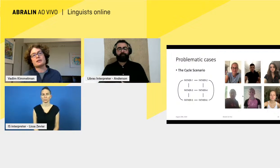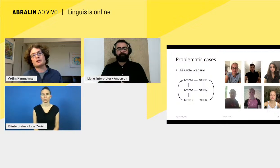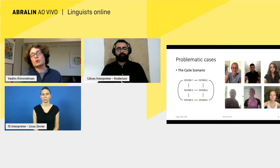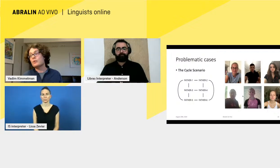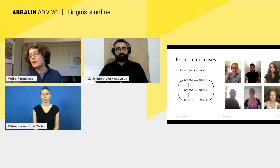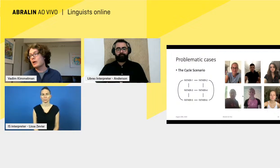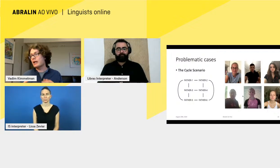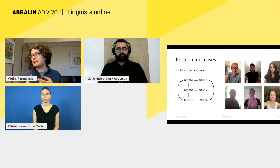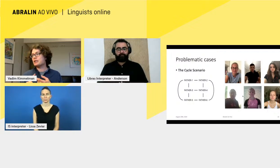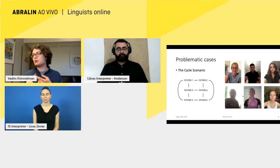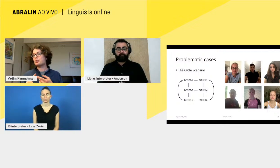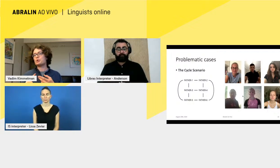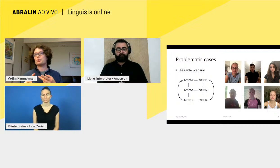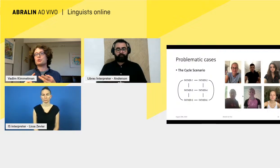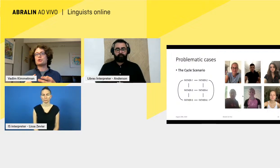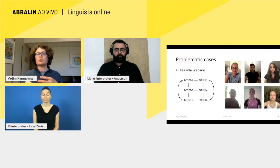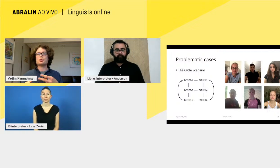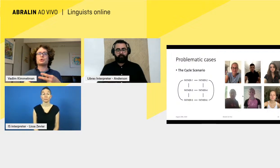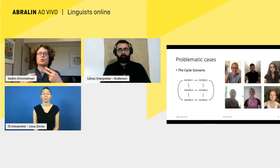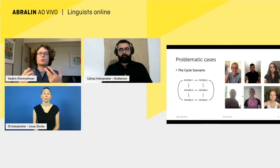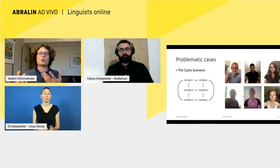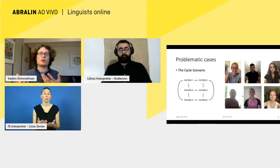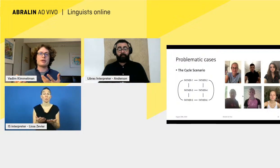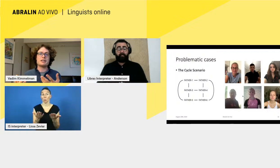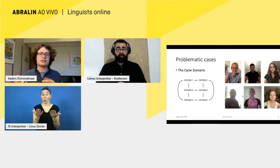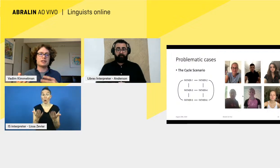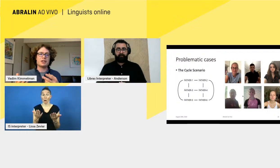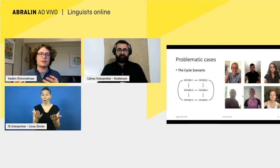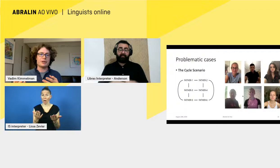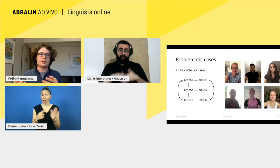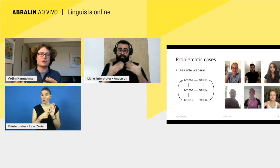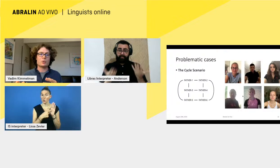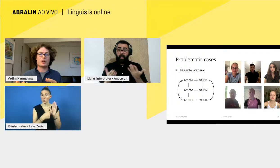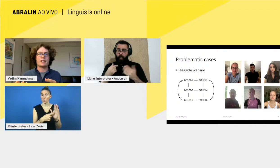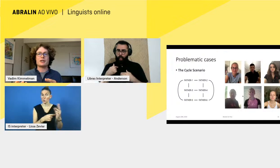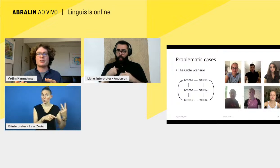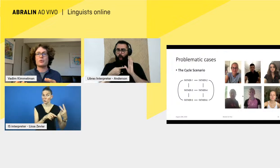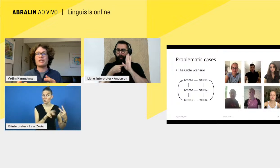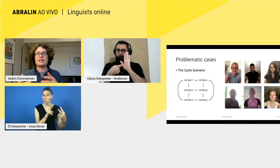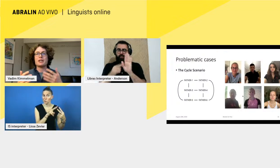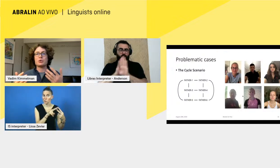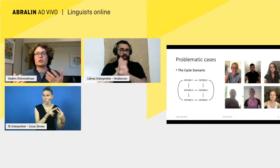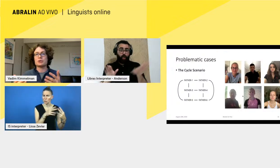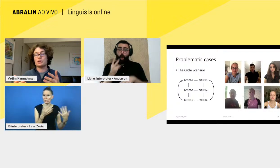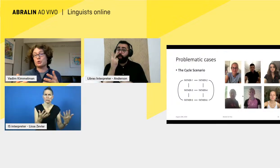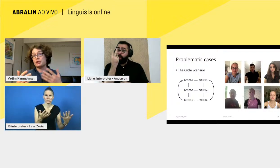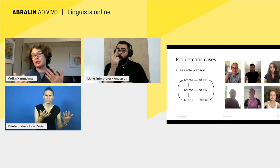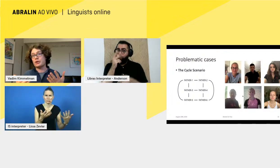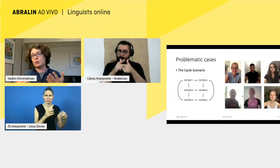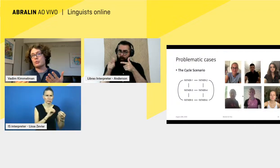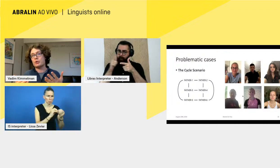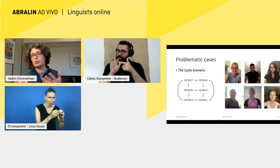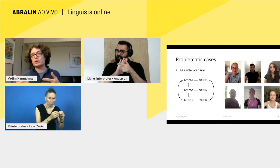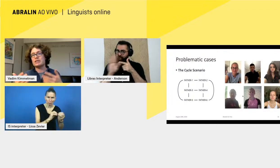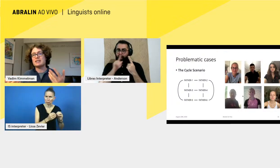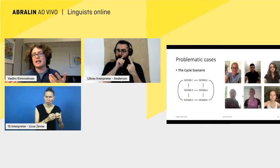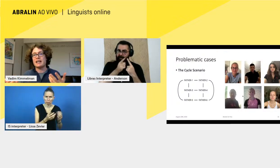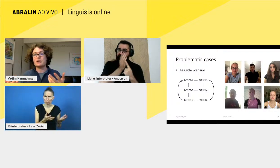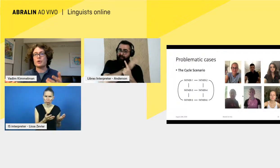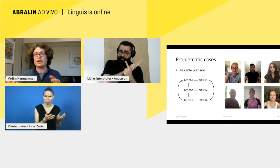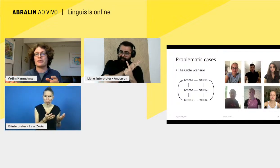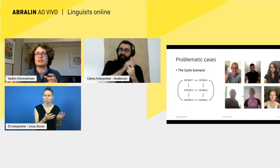And so far, I just showed you two problematic scenarios where we cannot, using the normal